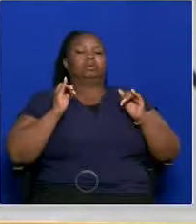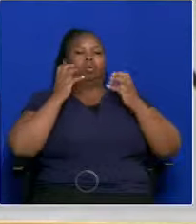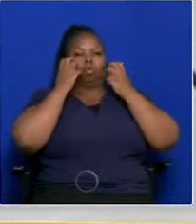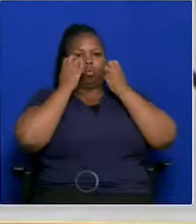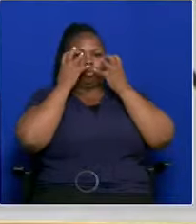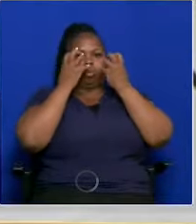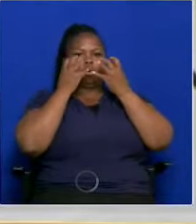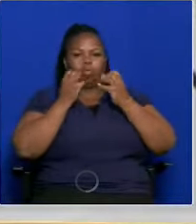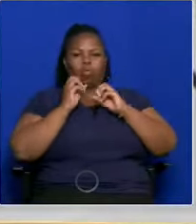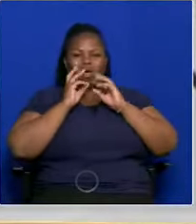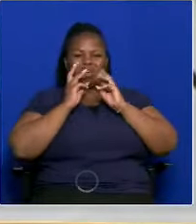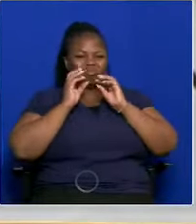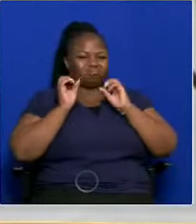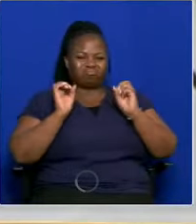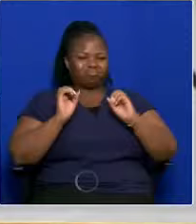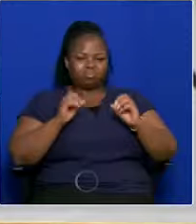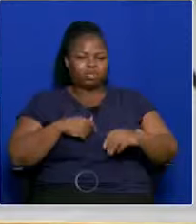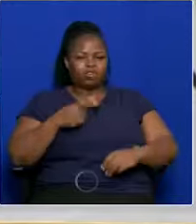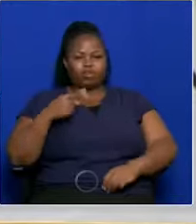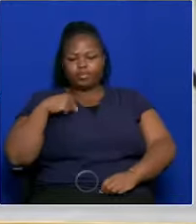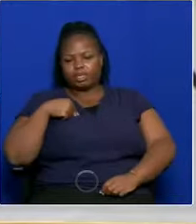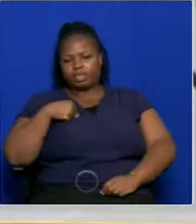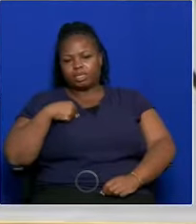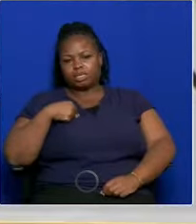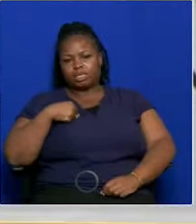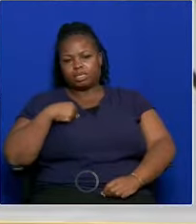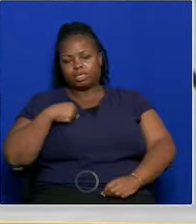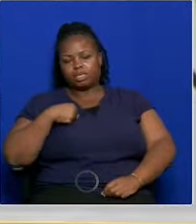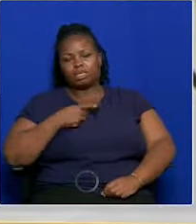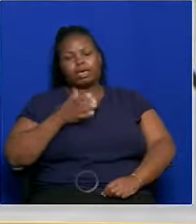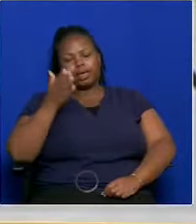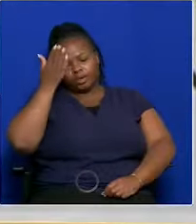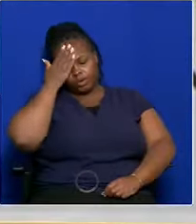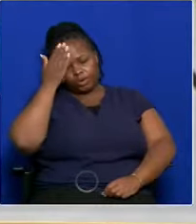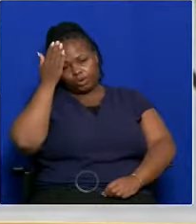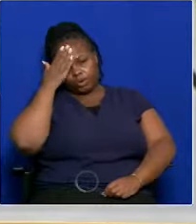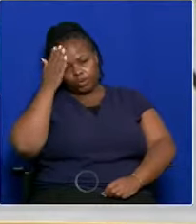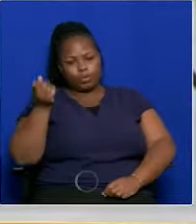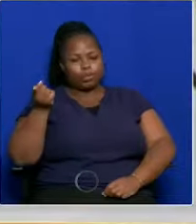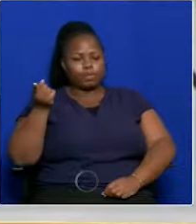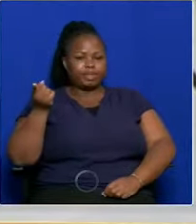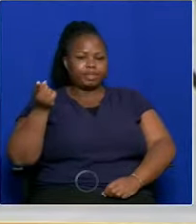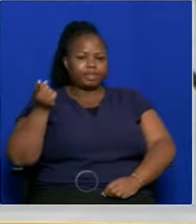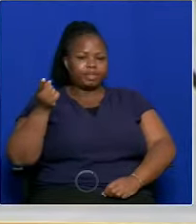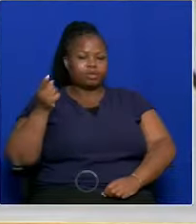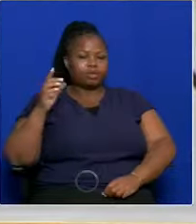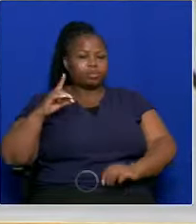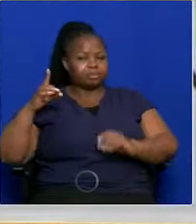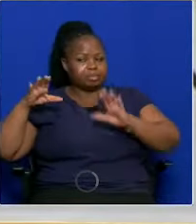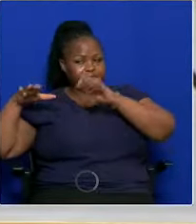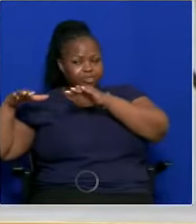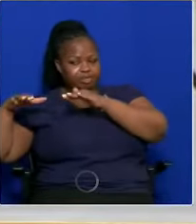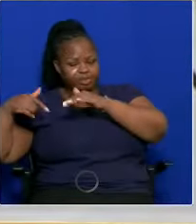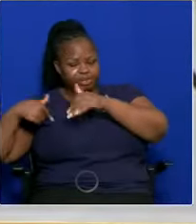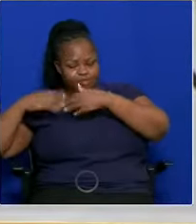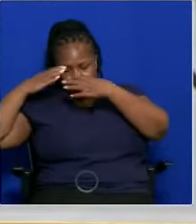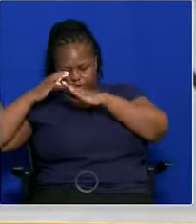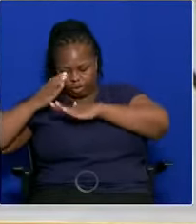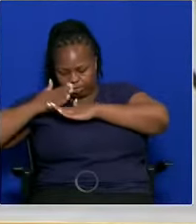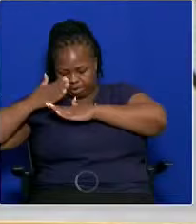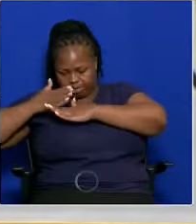and I know of the division, and I try to stay on my lane and do my work and not be involved